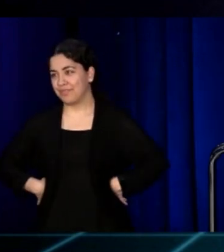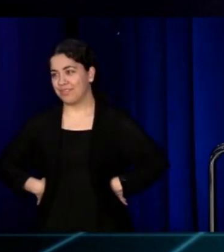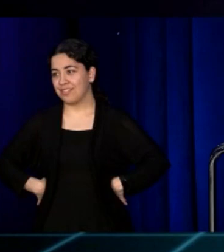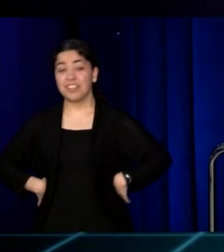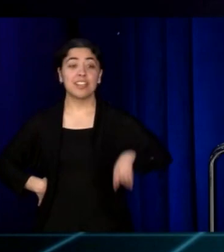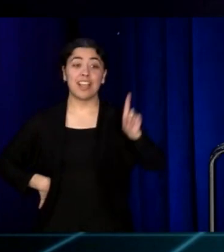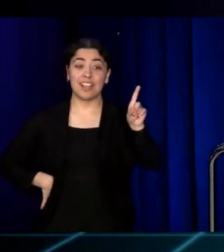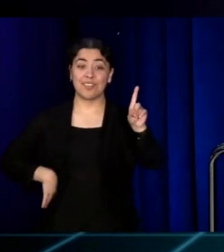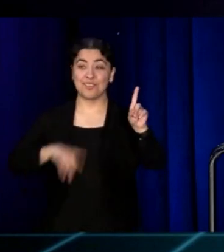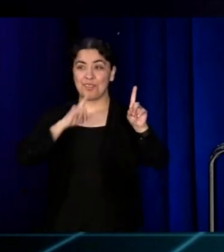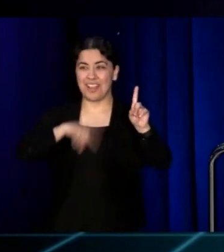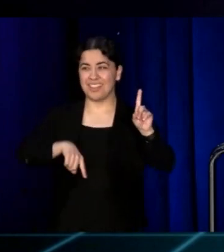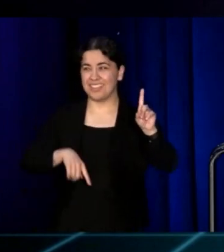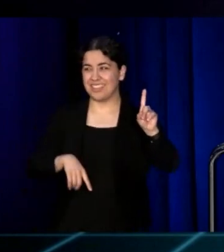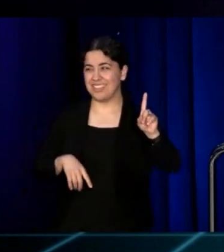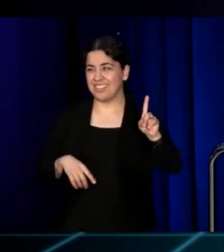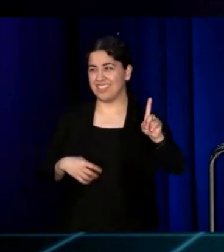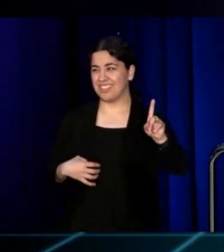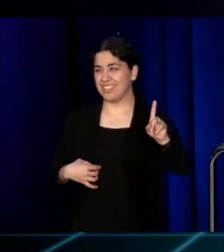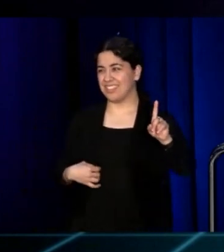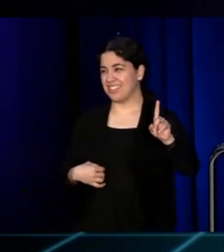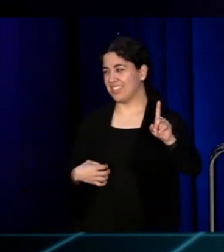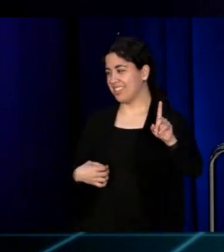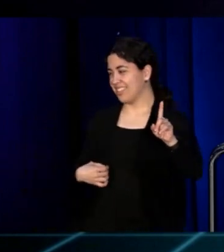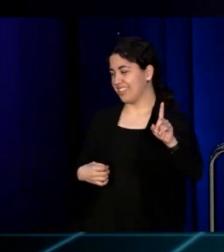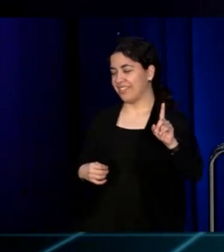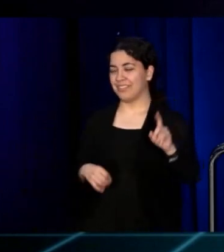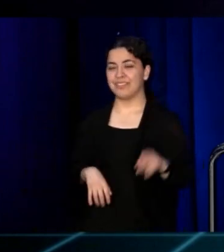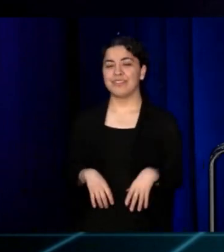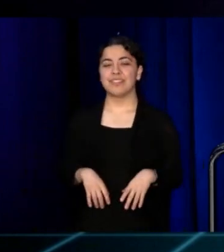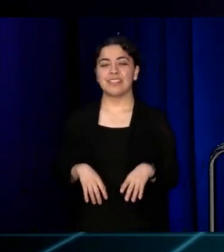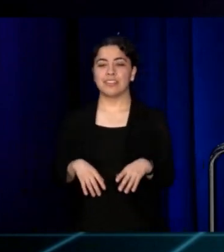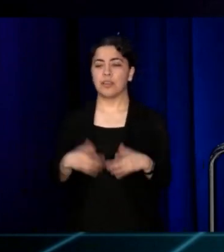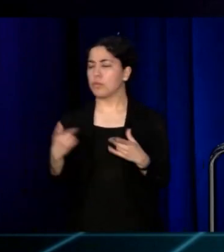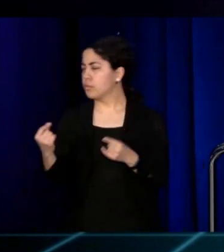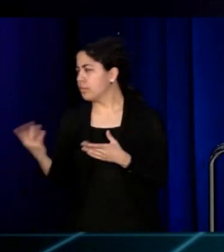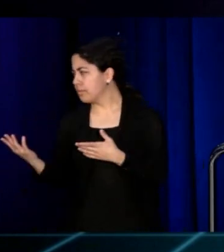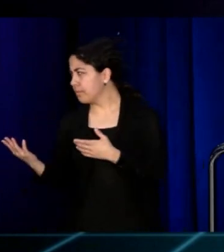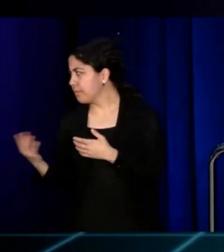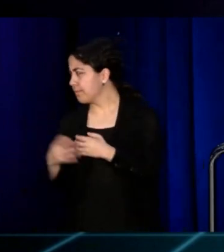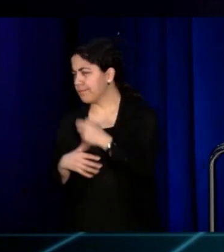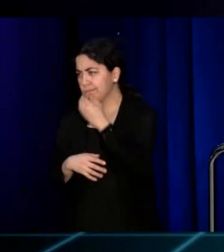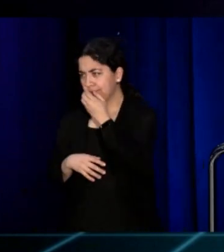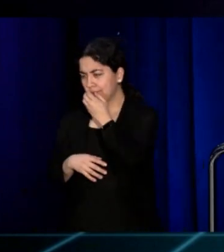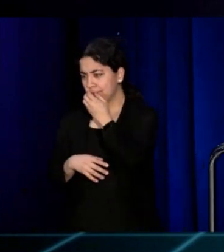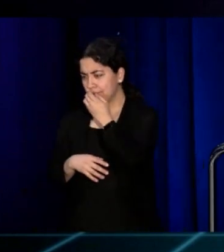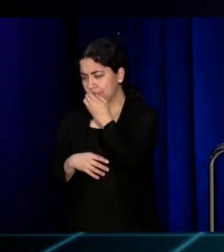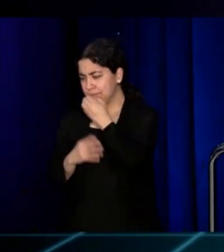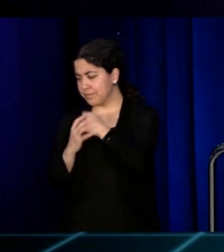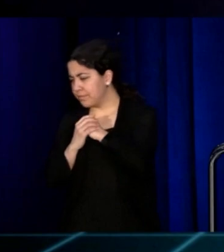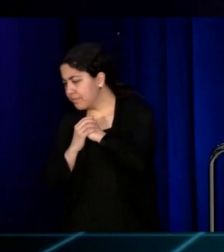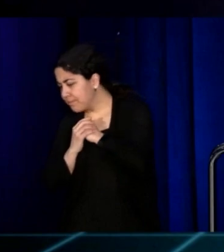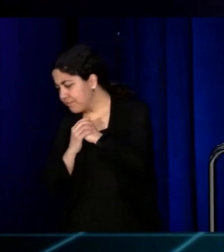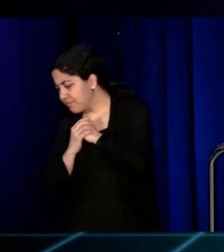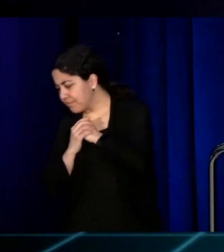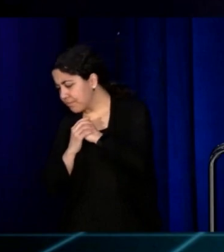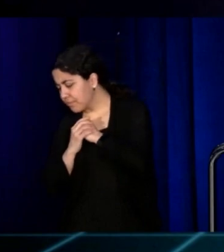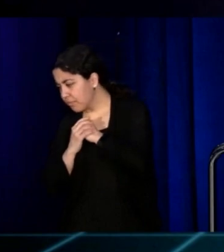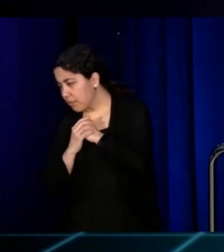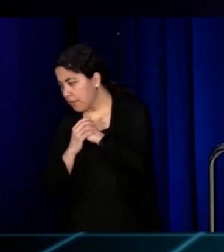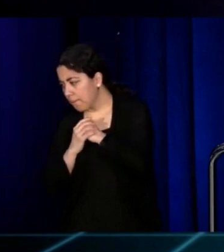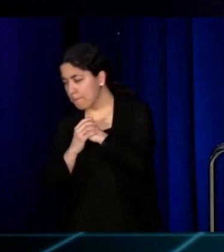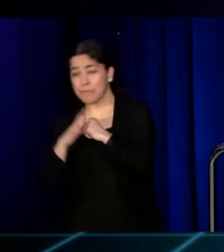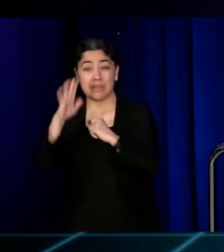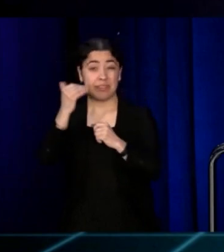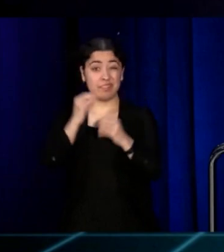It's 1. All right, so what do we do instead? Well, it seems like to fix this, I should